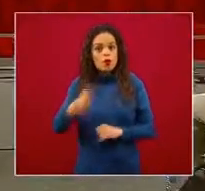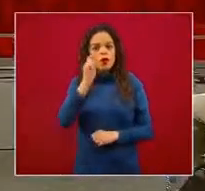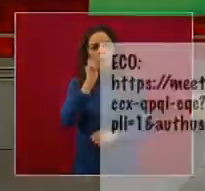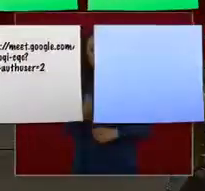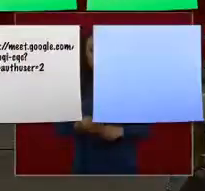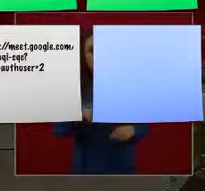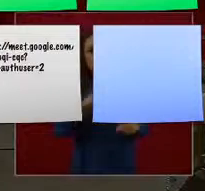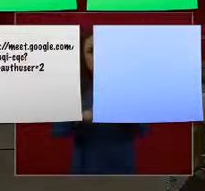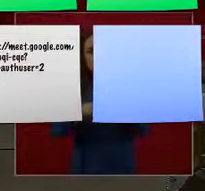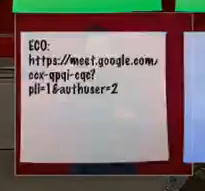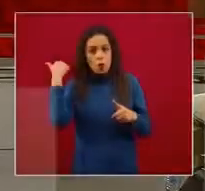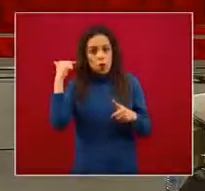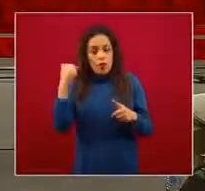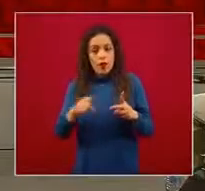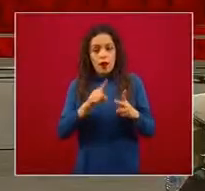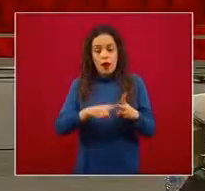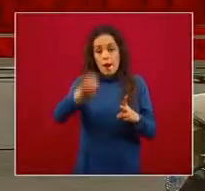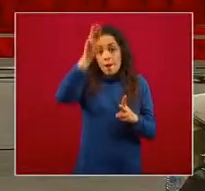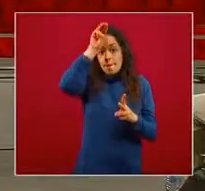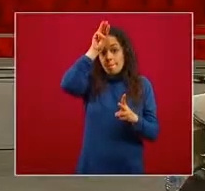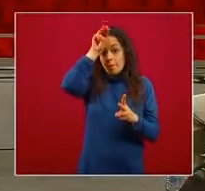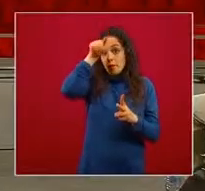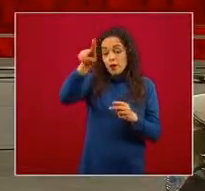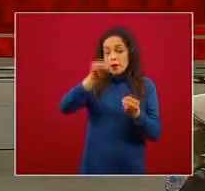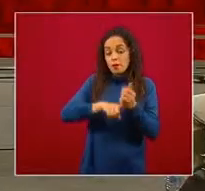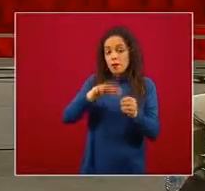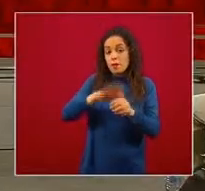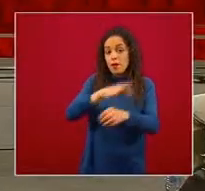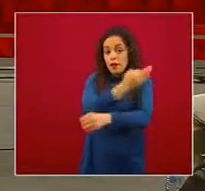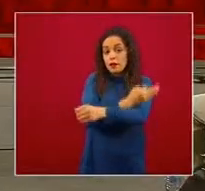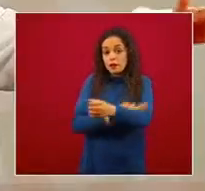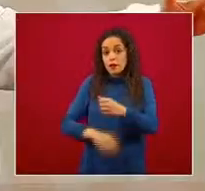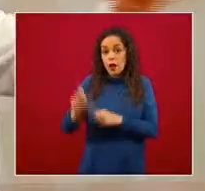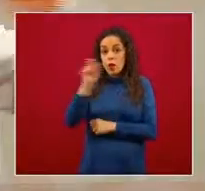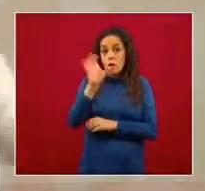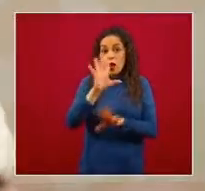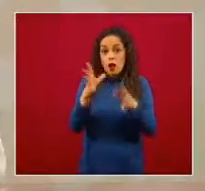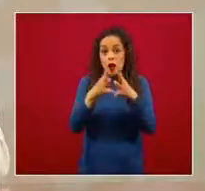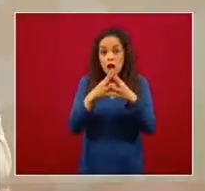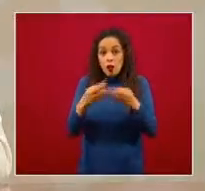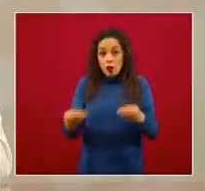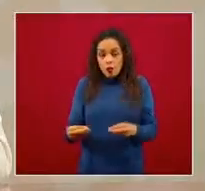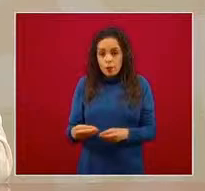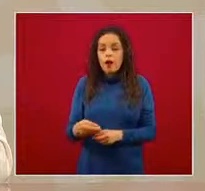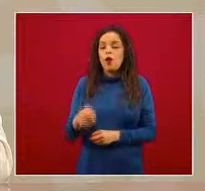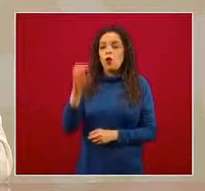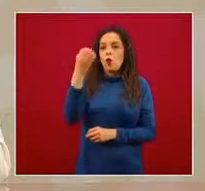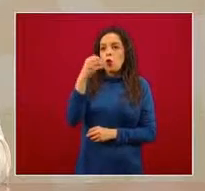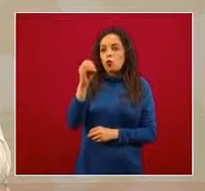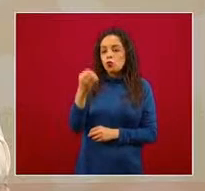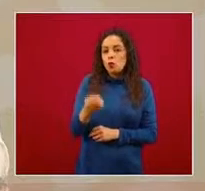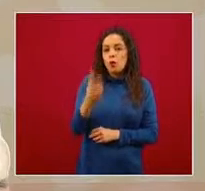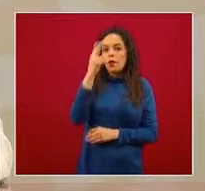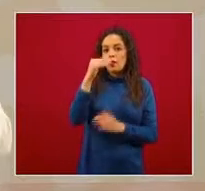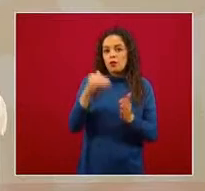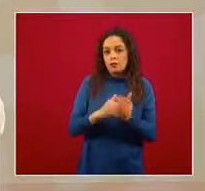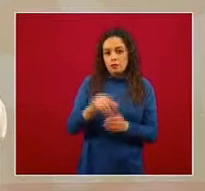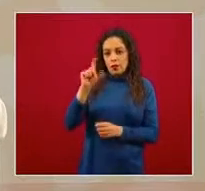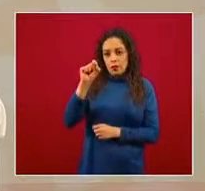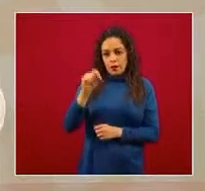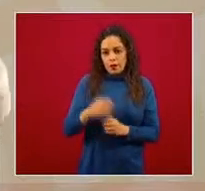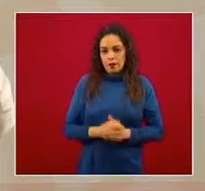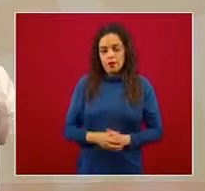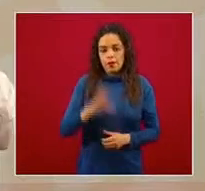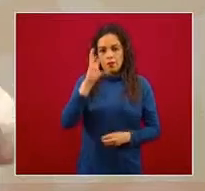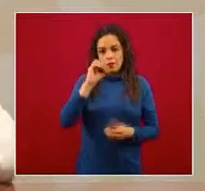have Monterrey and Guadalajara that will go down at the end, expected in October